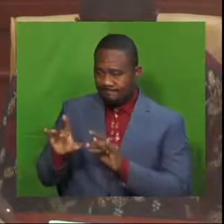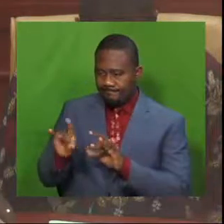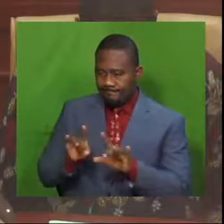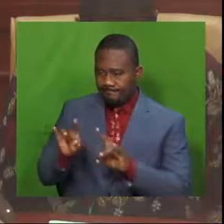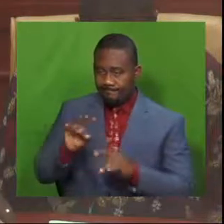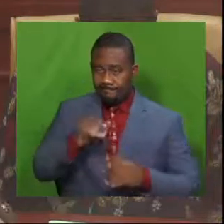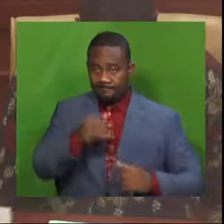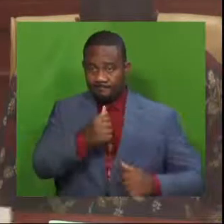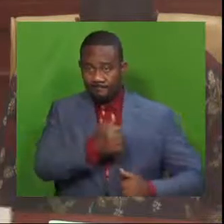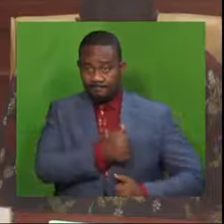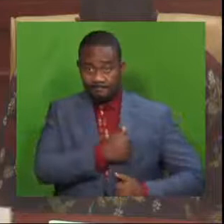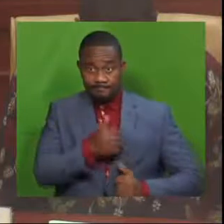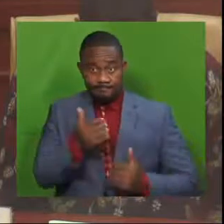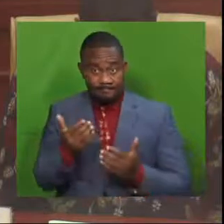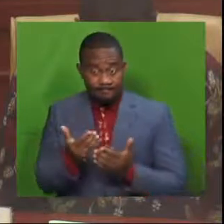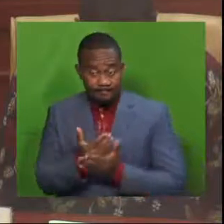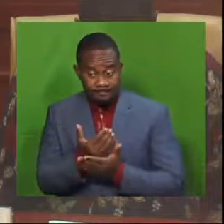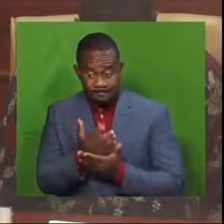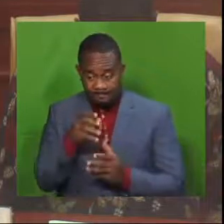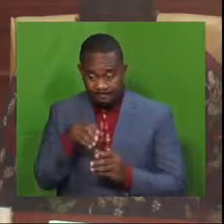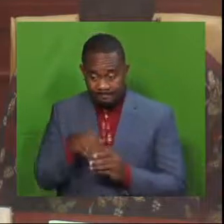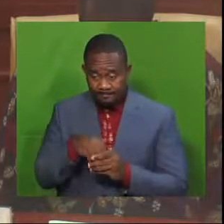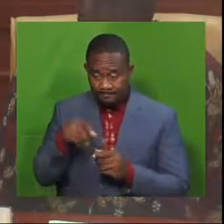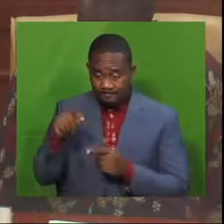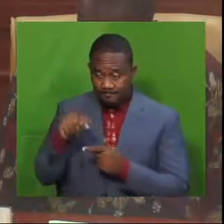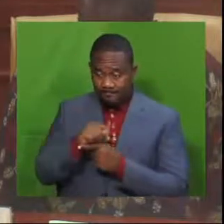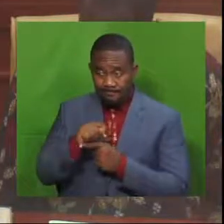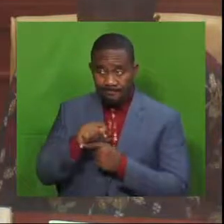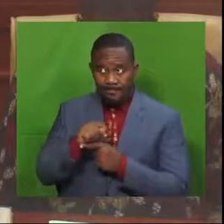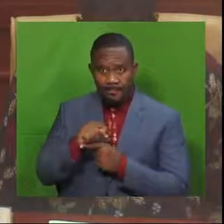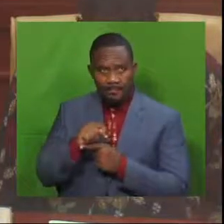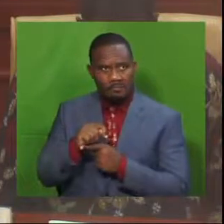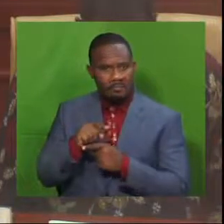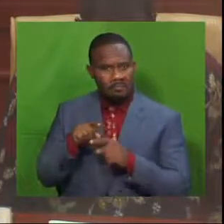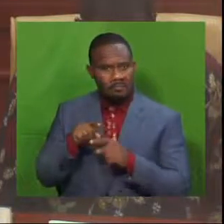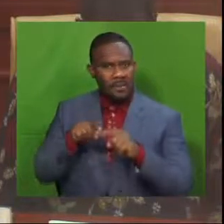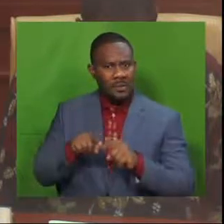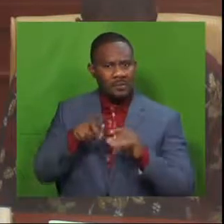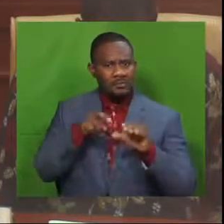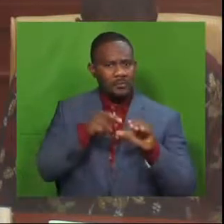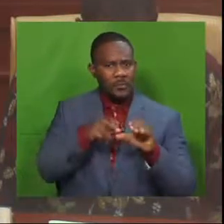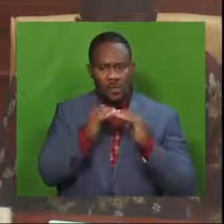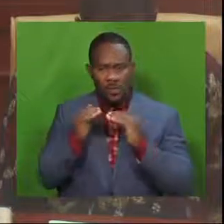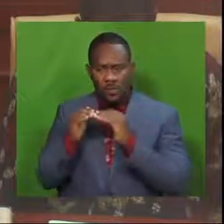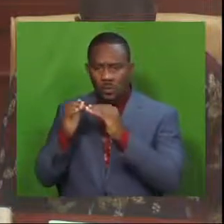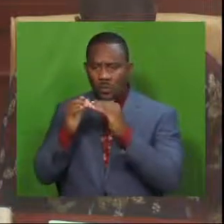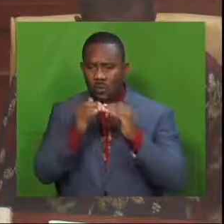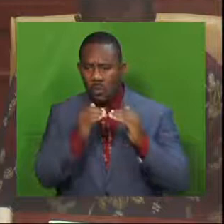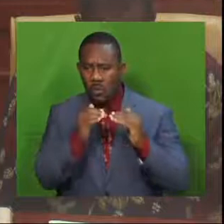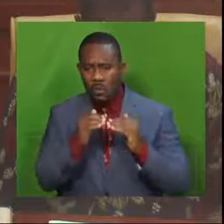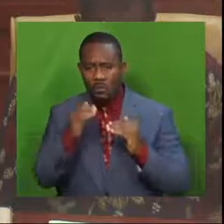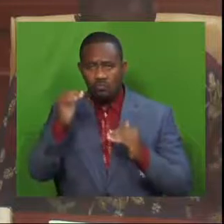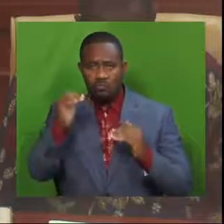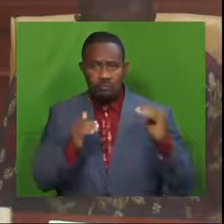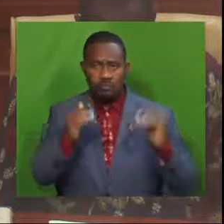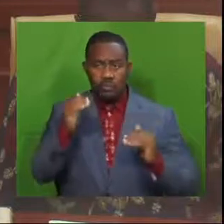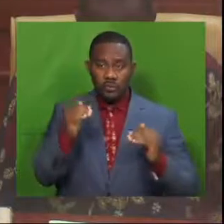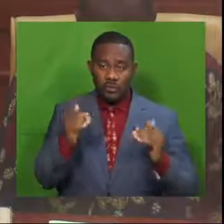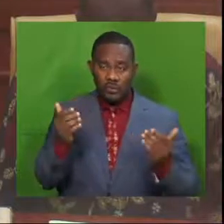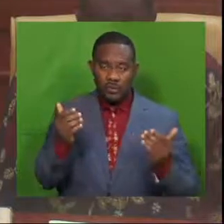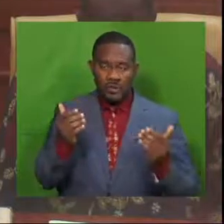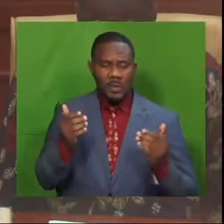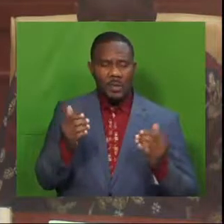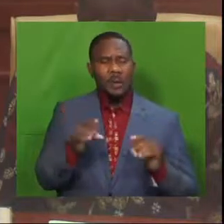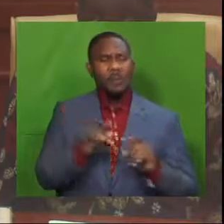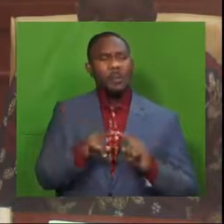Taking from the spirit of that constitutional provision, will the minister consider decentralizing